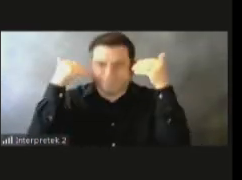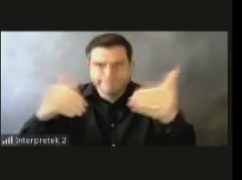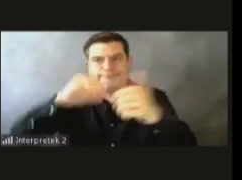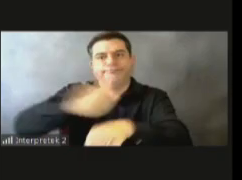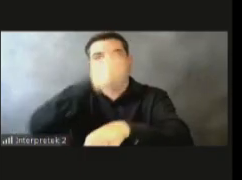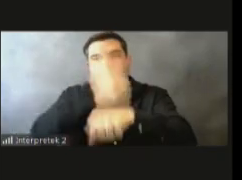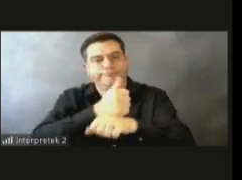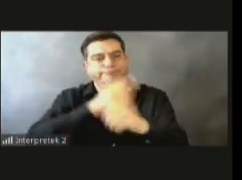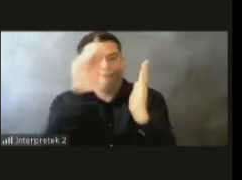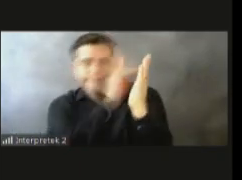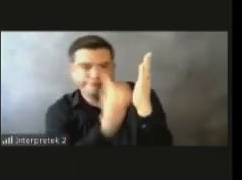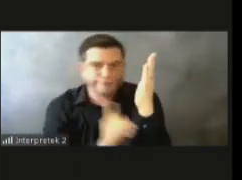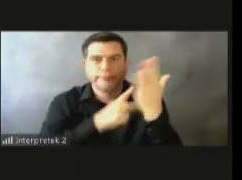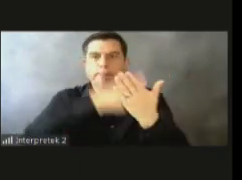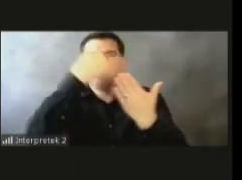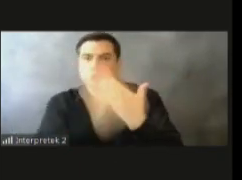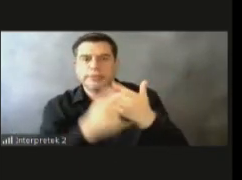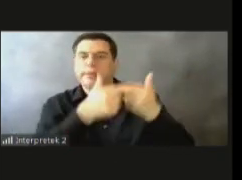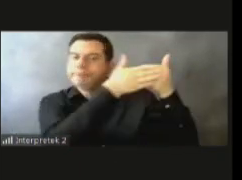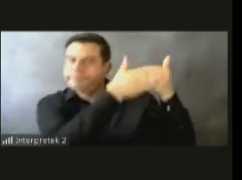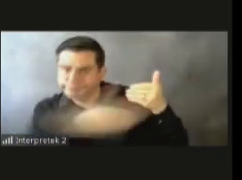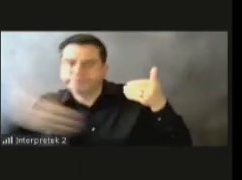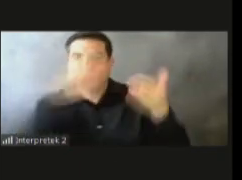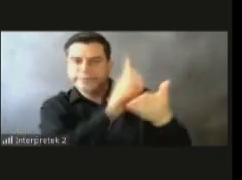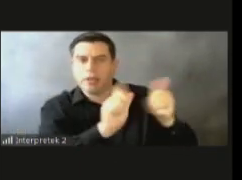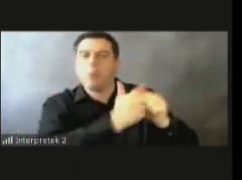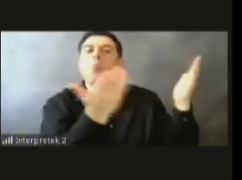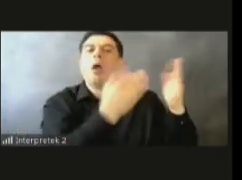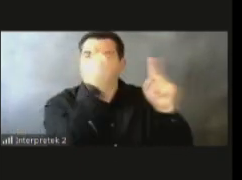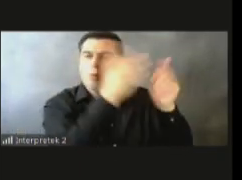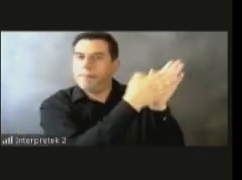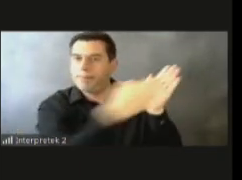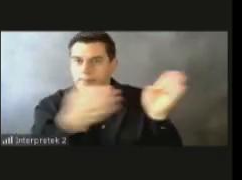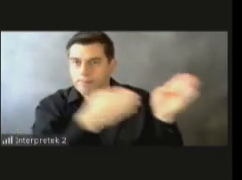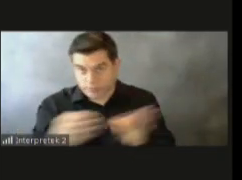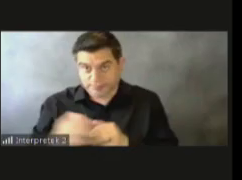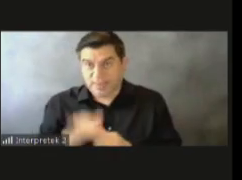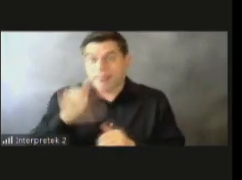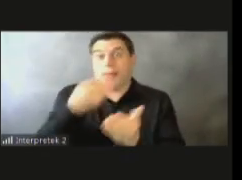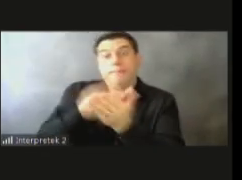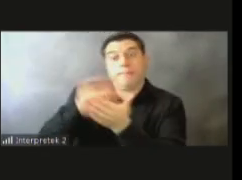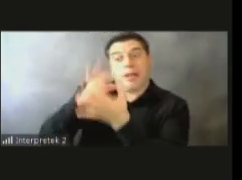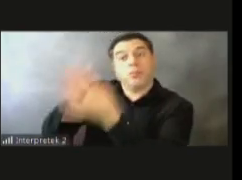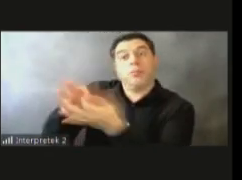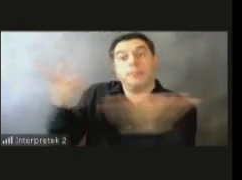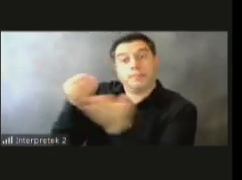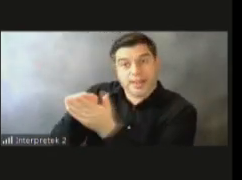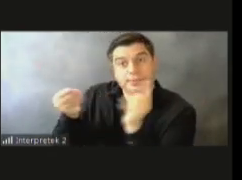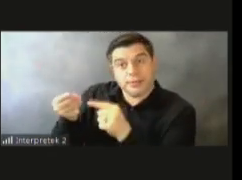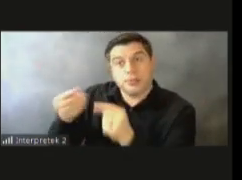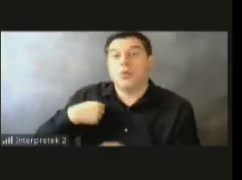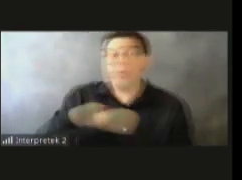So a couple more things about funding. One of the areas in the report touches on continued advocacy for the SHIP